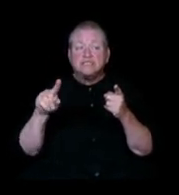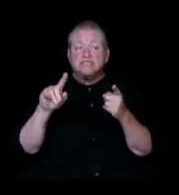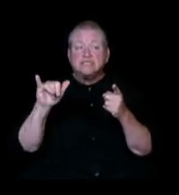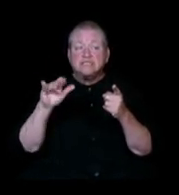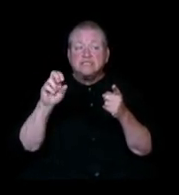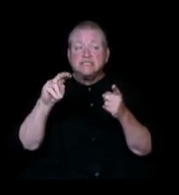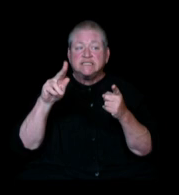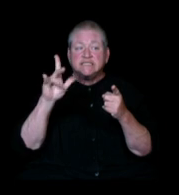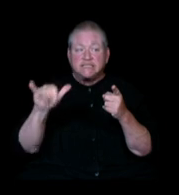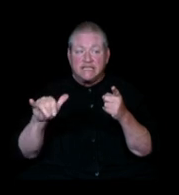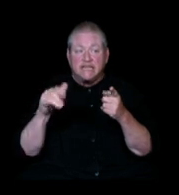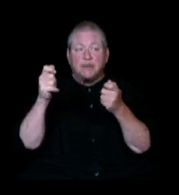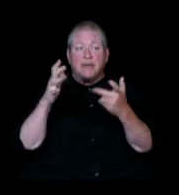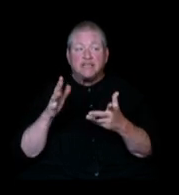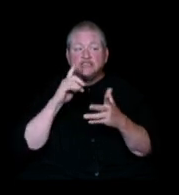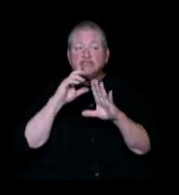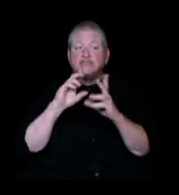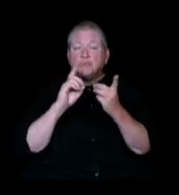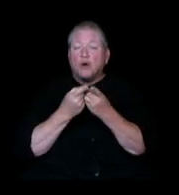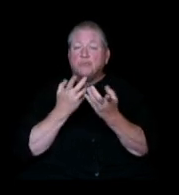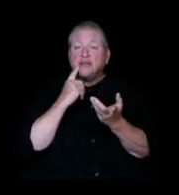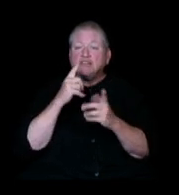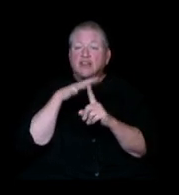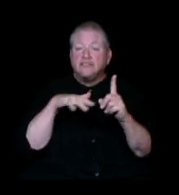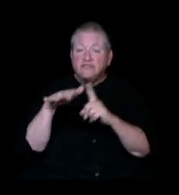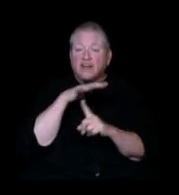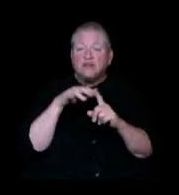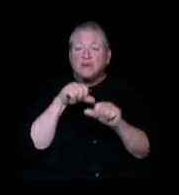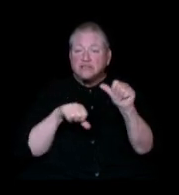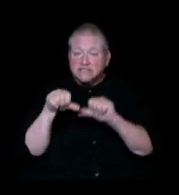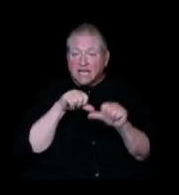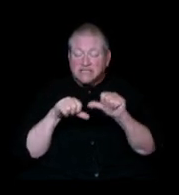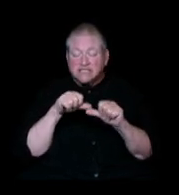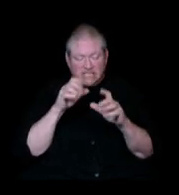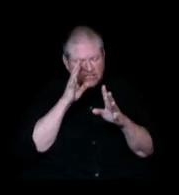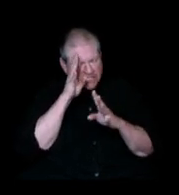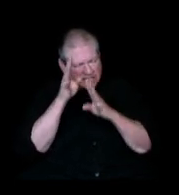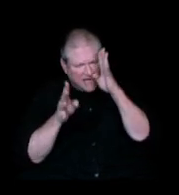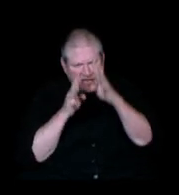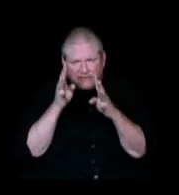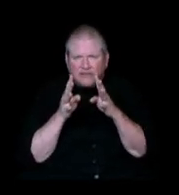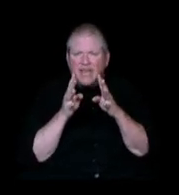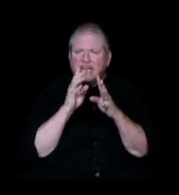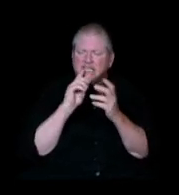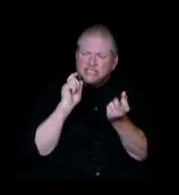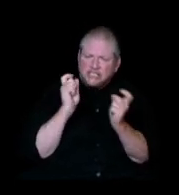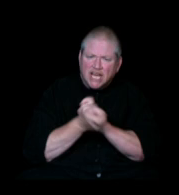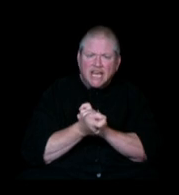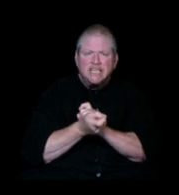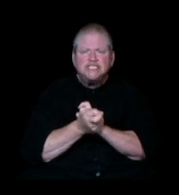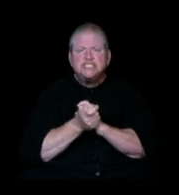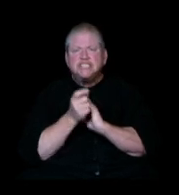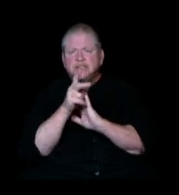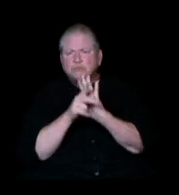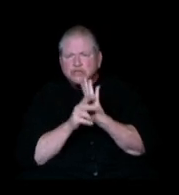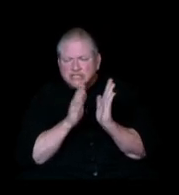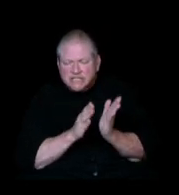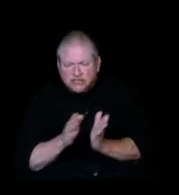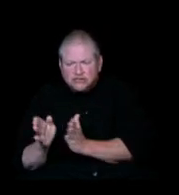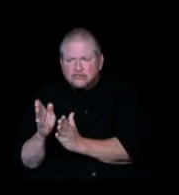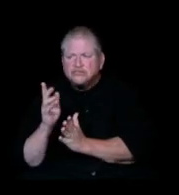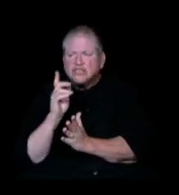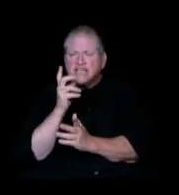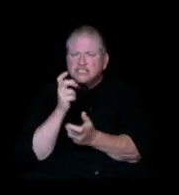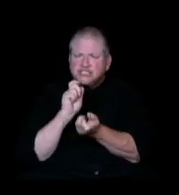of the Department of Environmental Sciences. Rose is innovative in improving the procedures in her department and has transitioned